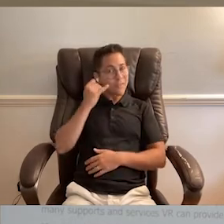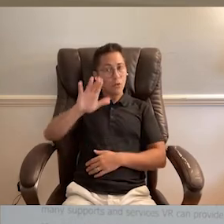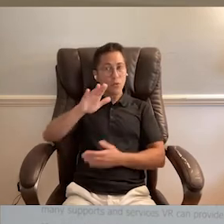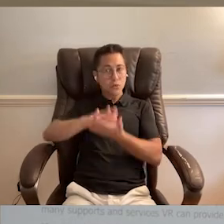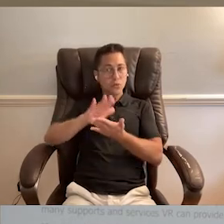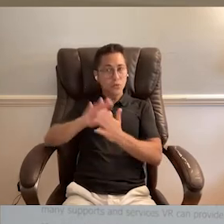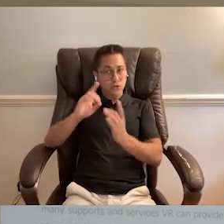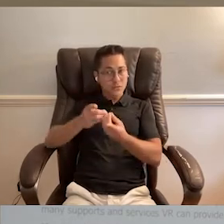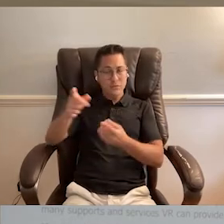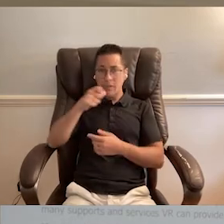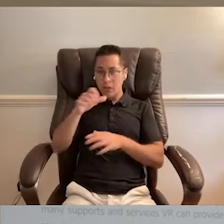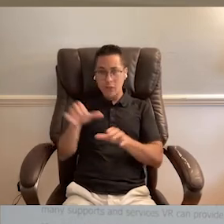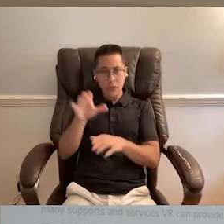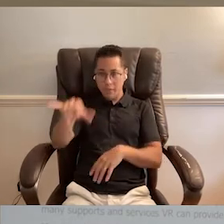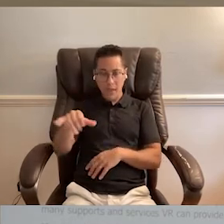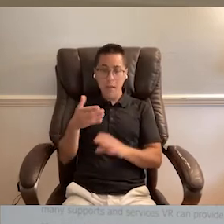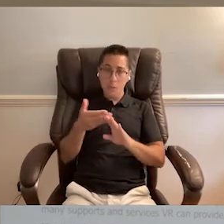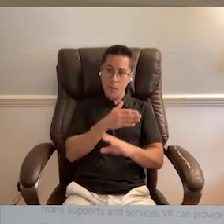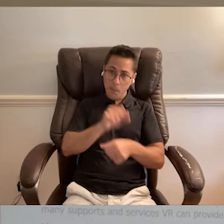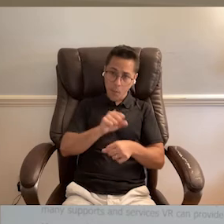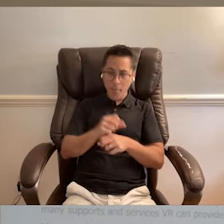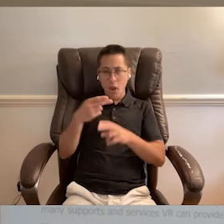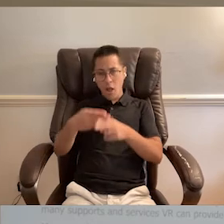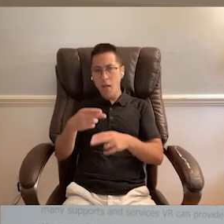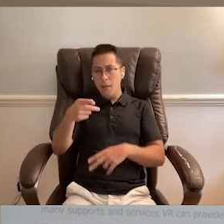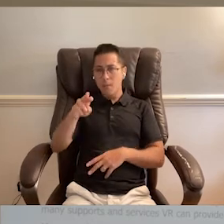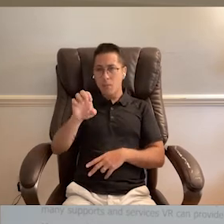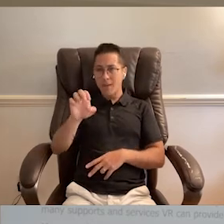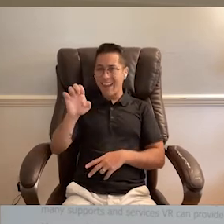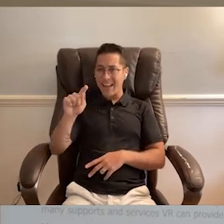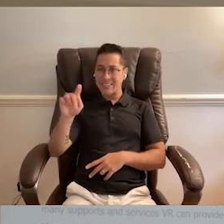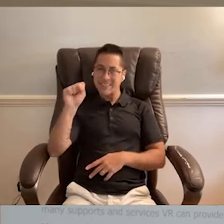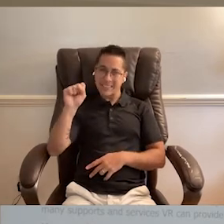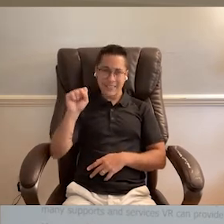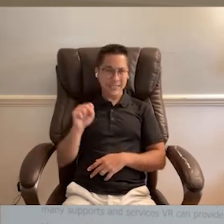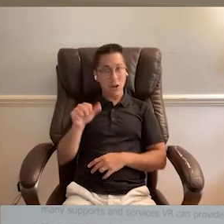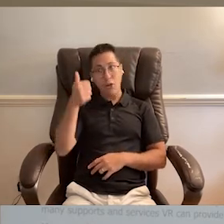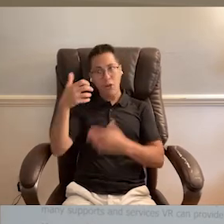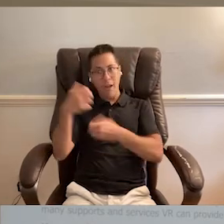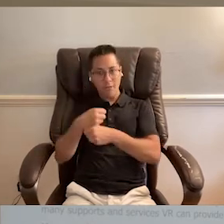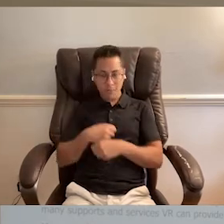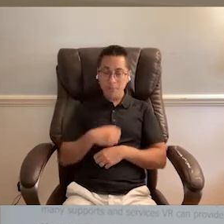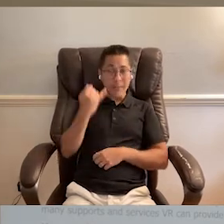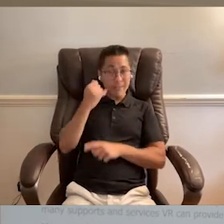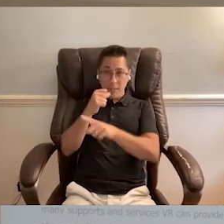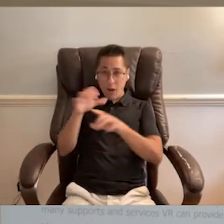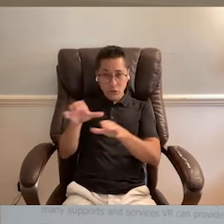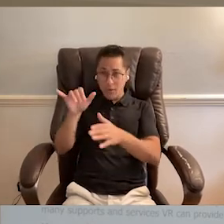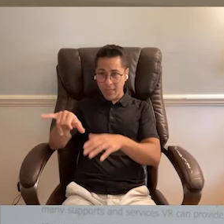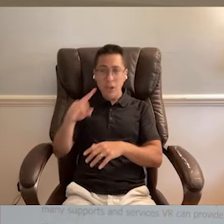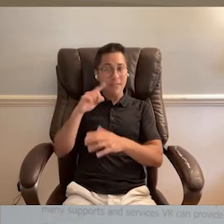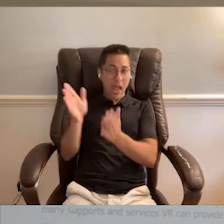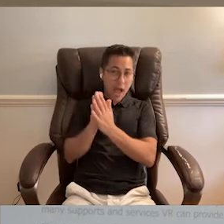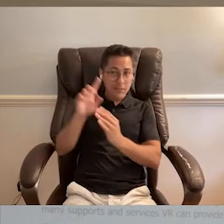it, pre-employment, they call it pre-ETS, another acronym, okay? If they're not doing it, you need to ask them about it, okay? Those are